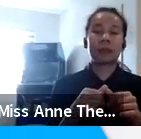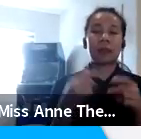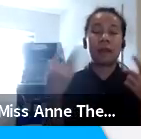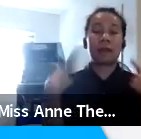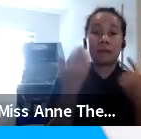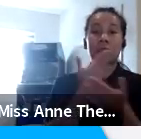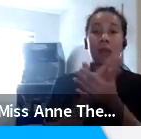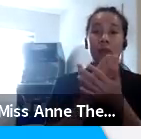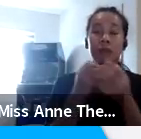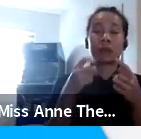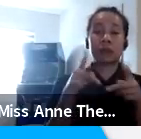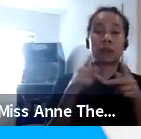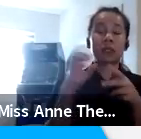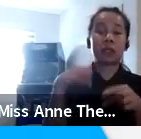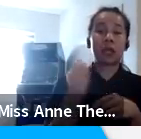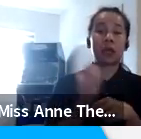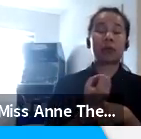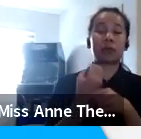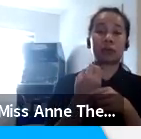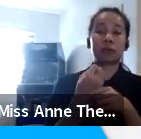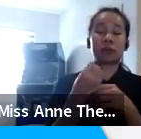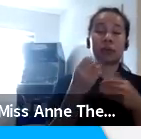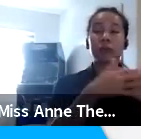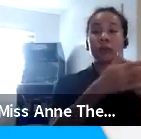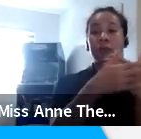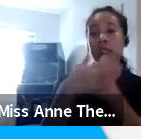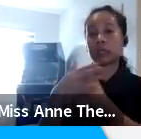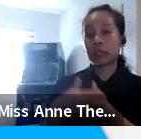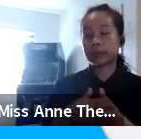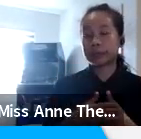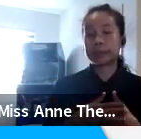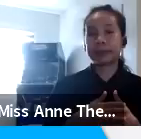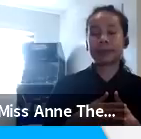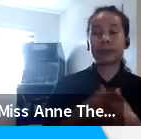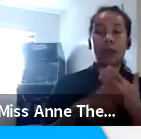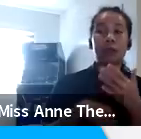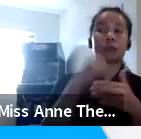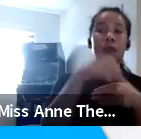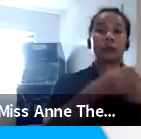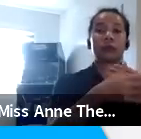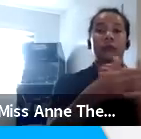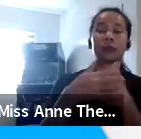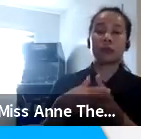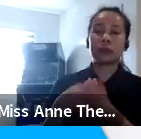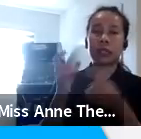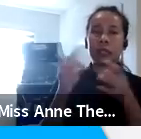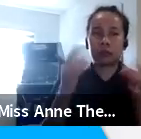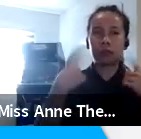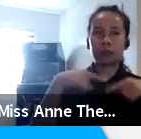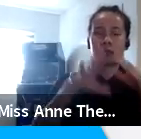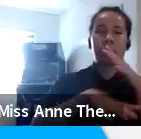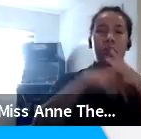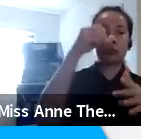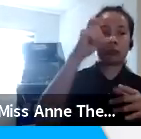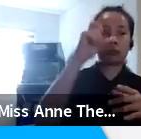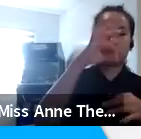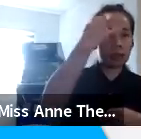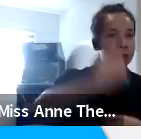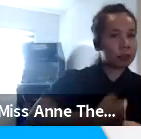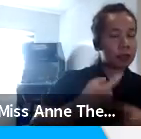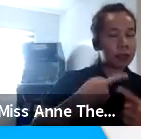wider community. Okay? Um, you go out, you got invited to talk or